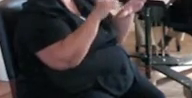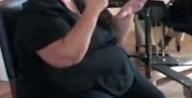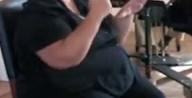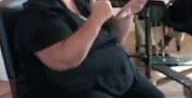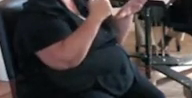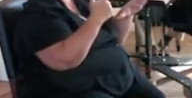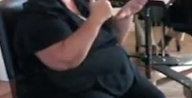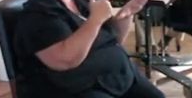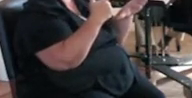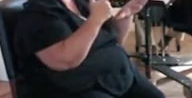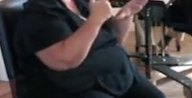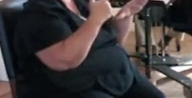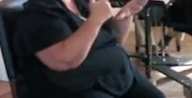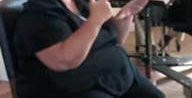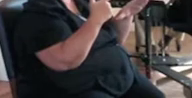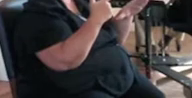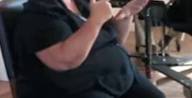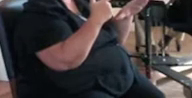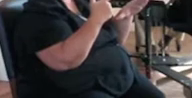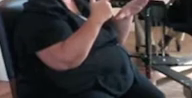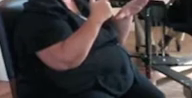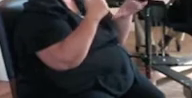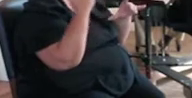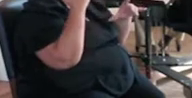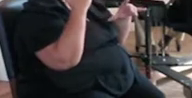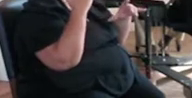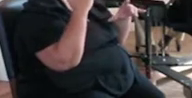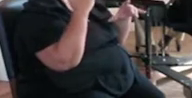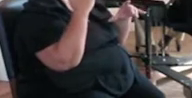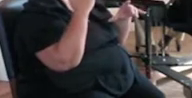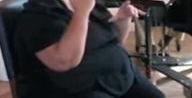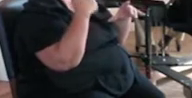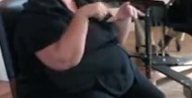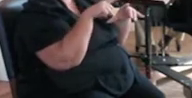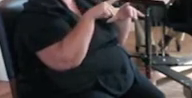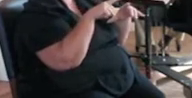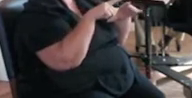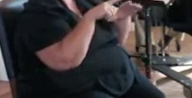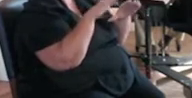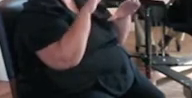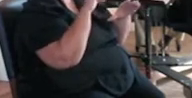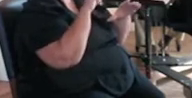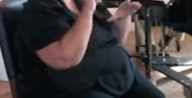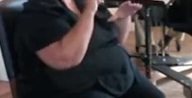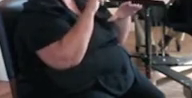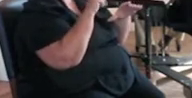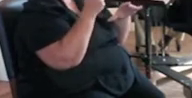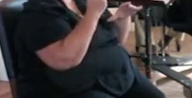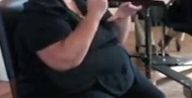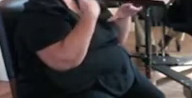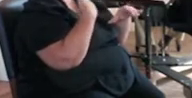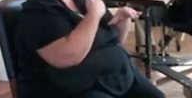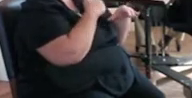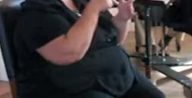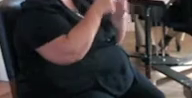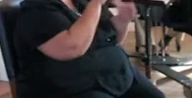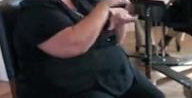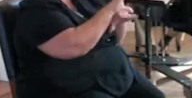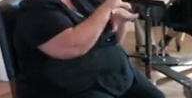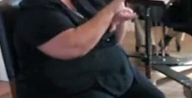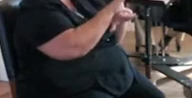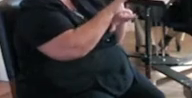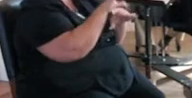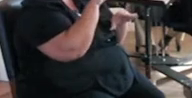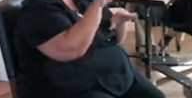his council as well. Ken is a current member of this church and is going toward privilege